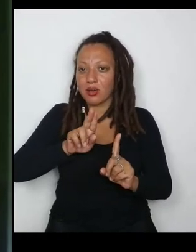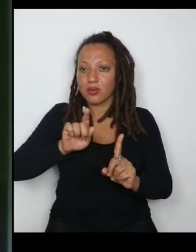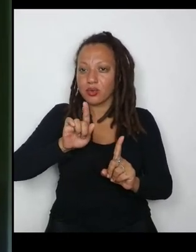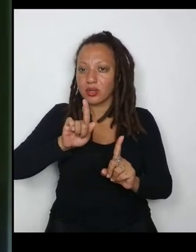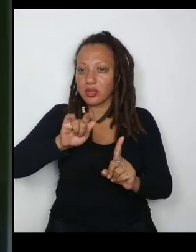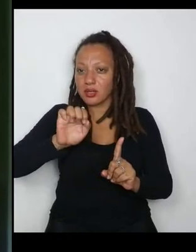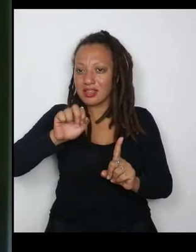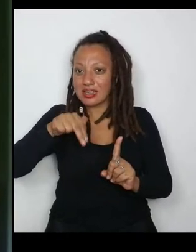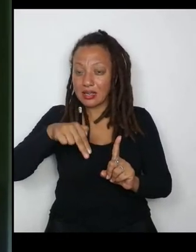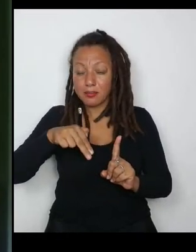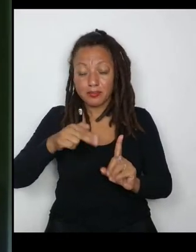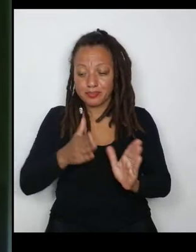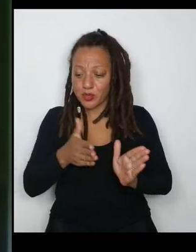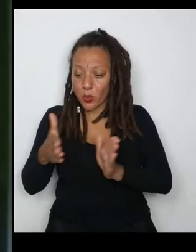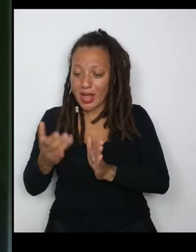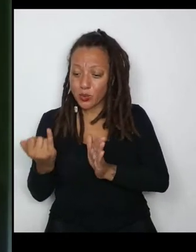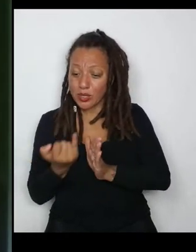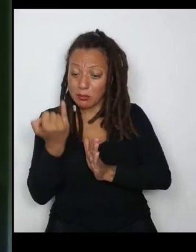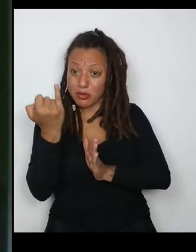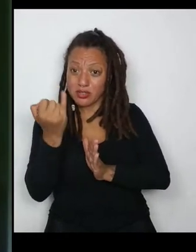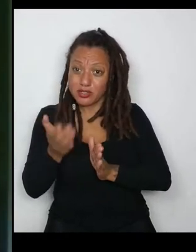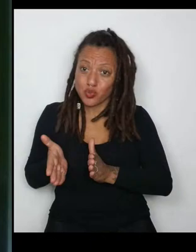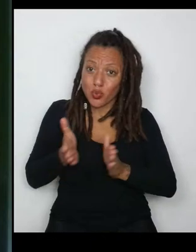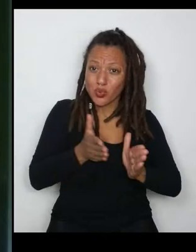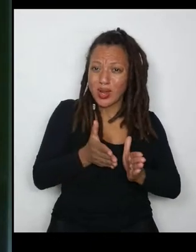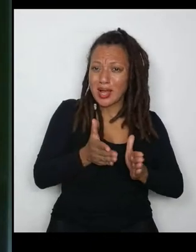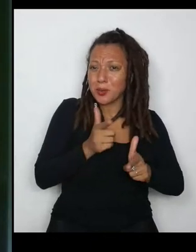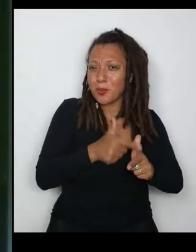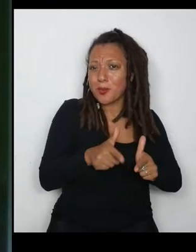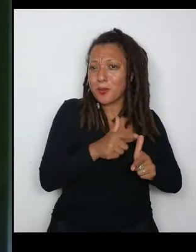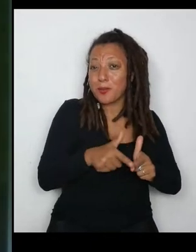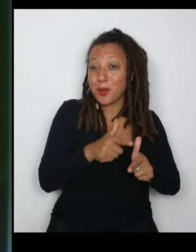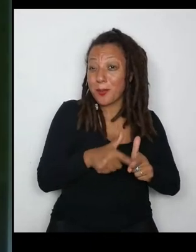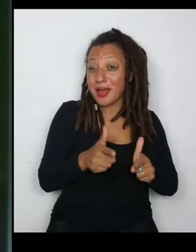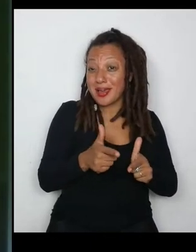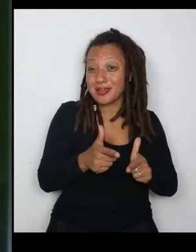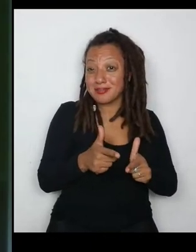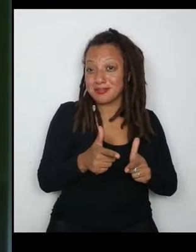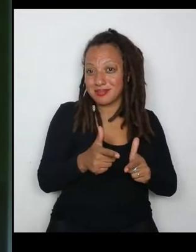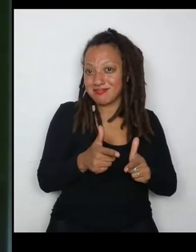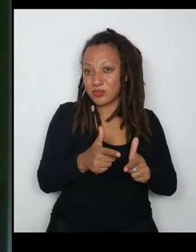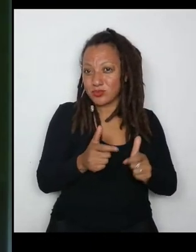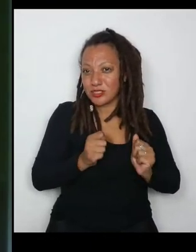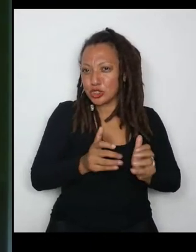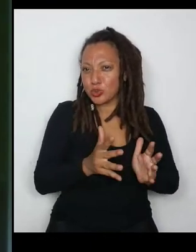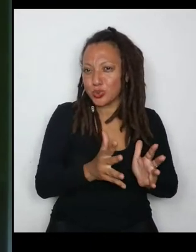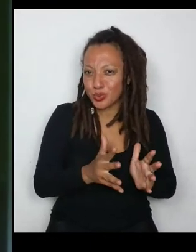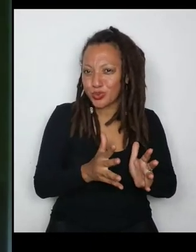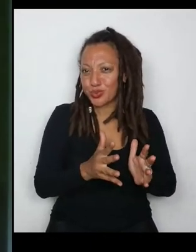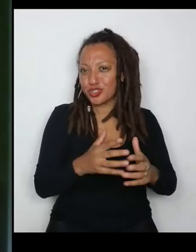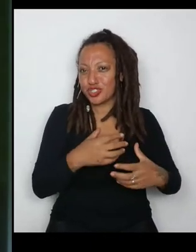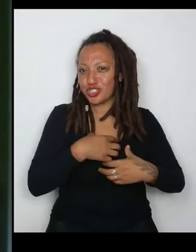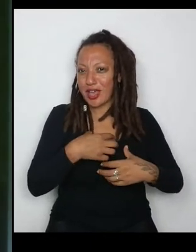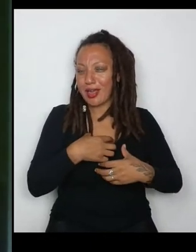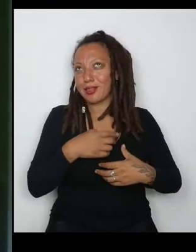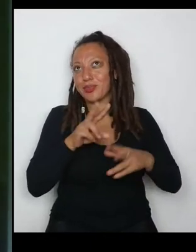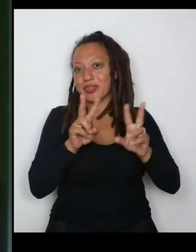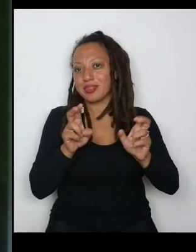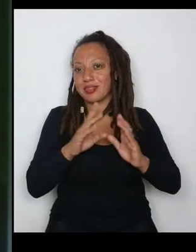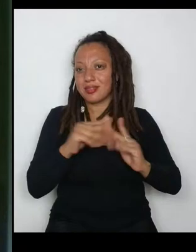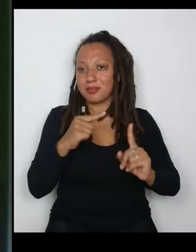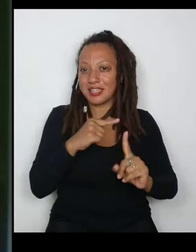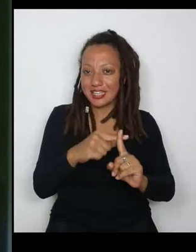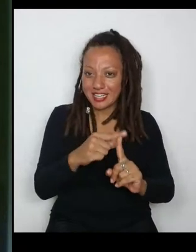time um his attitude towards the church right that he is struggling with his